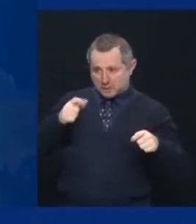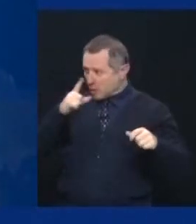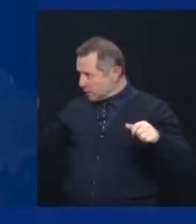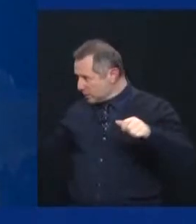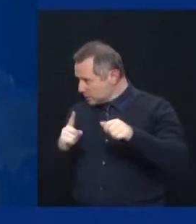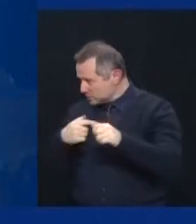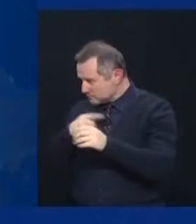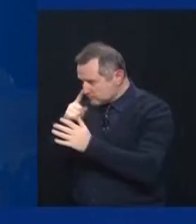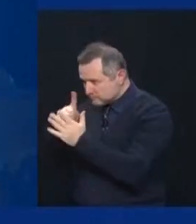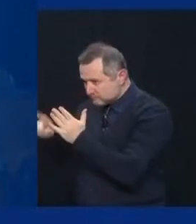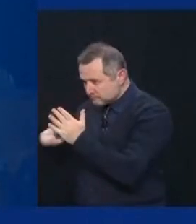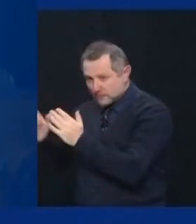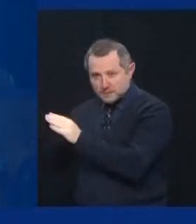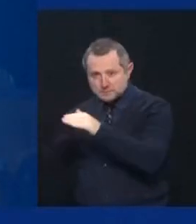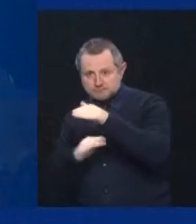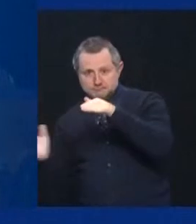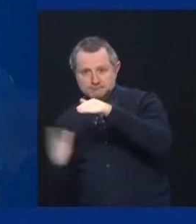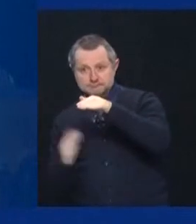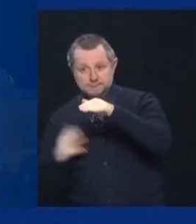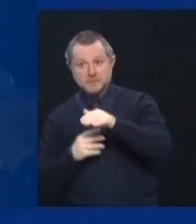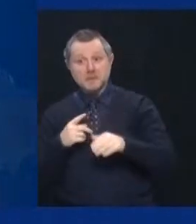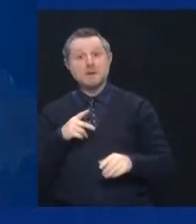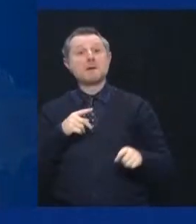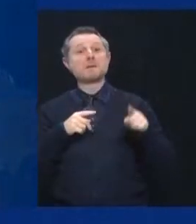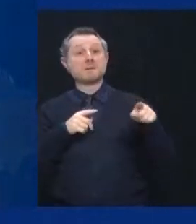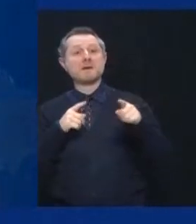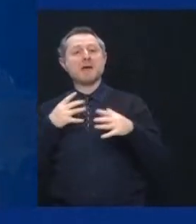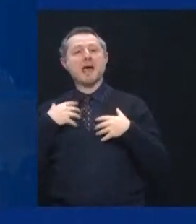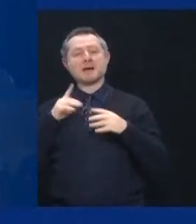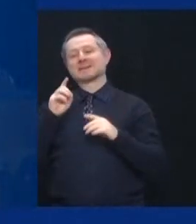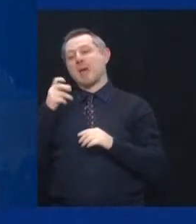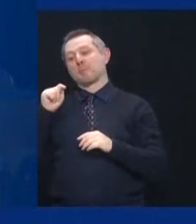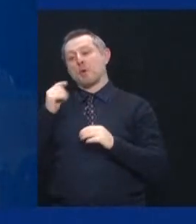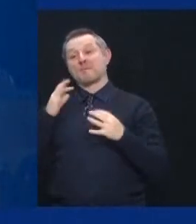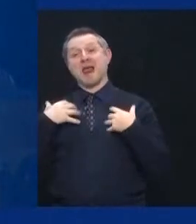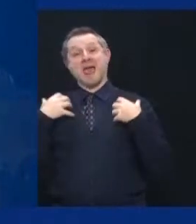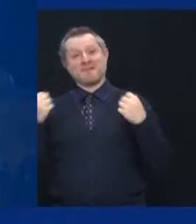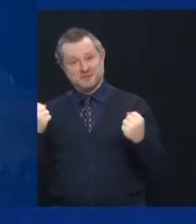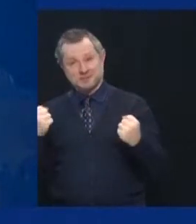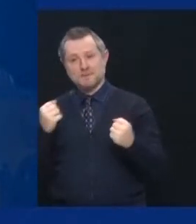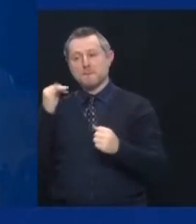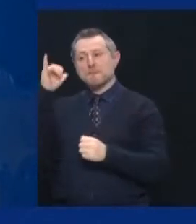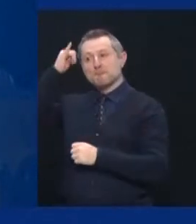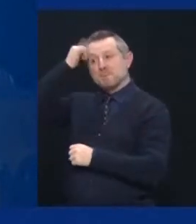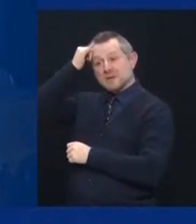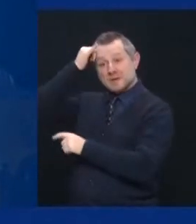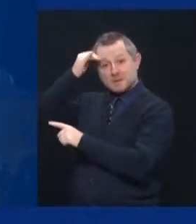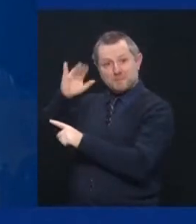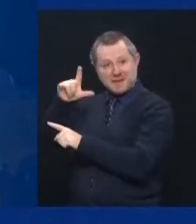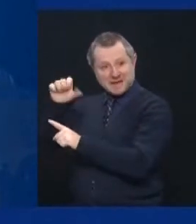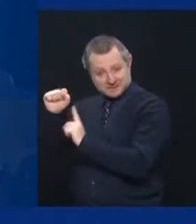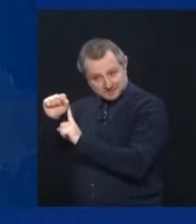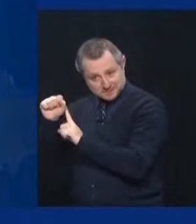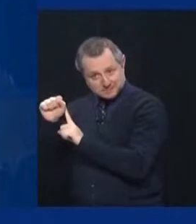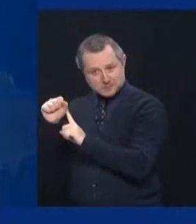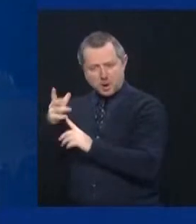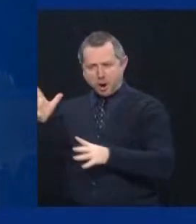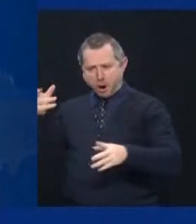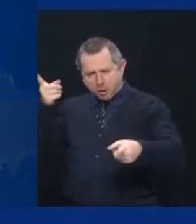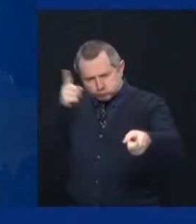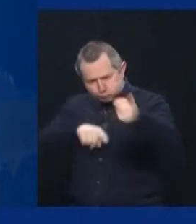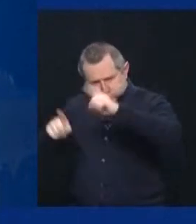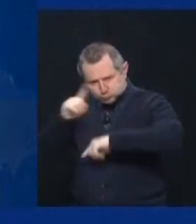Department of Health has been working with the Buffalo Bills, the National Football League, to come to an agreement as to how to do